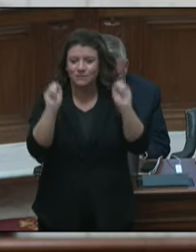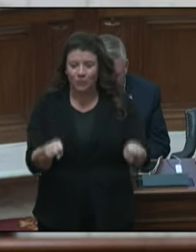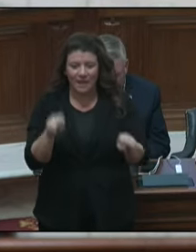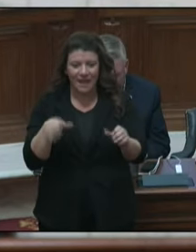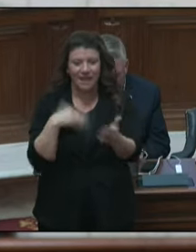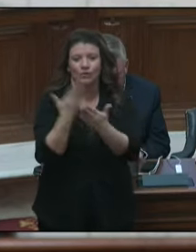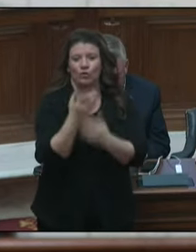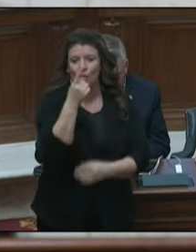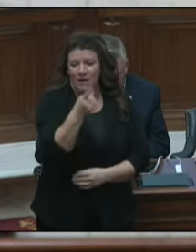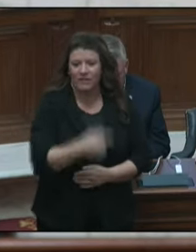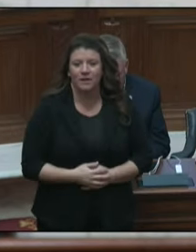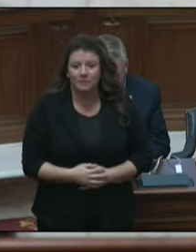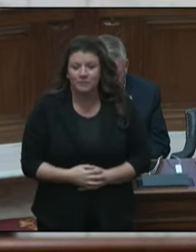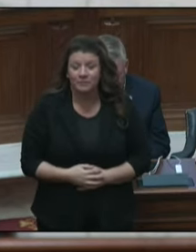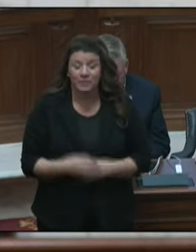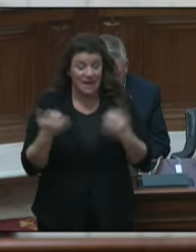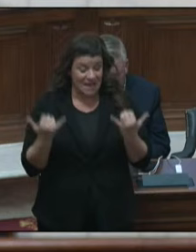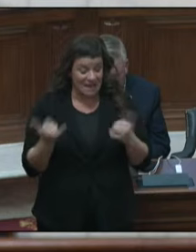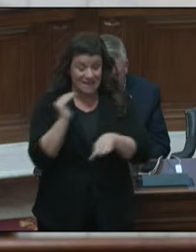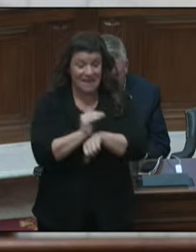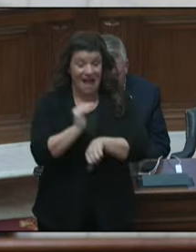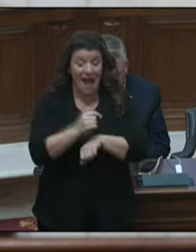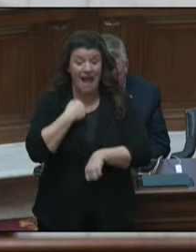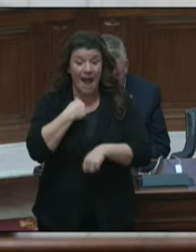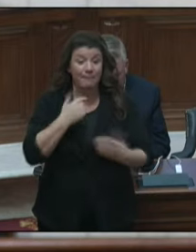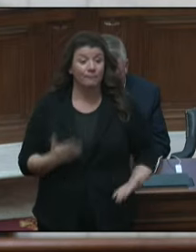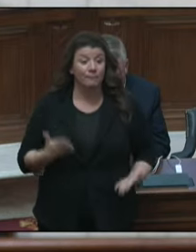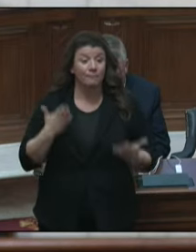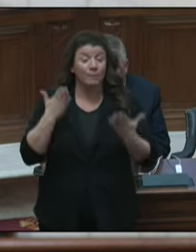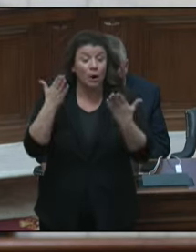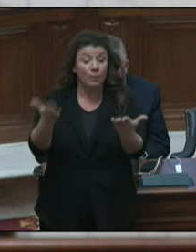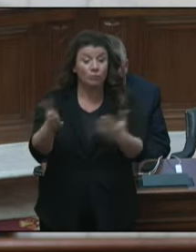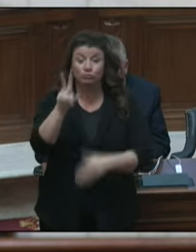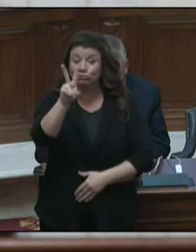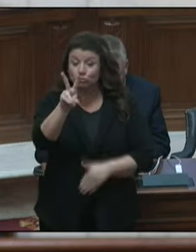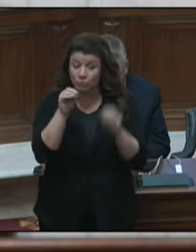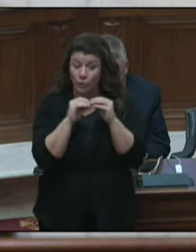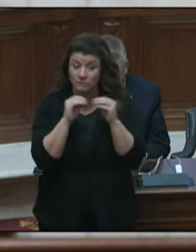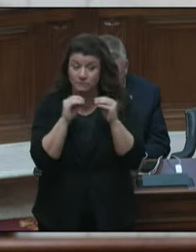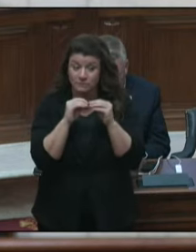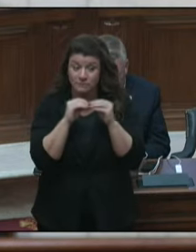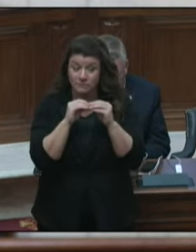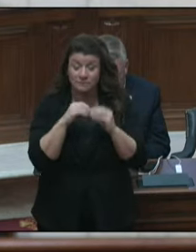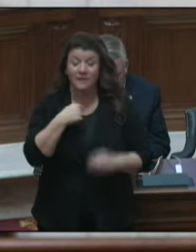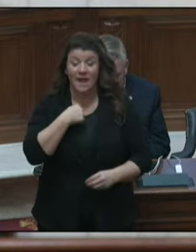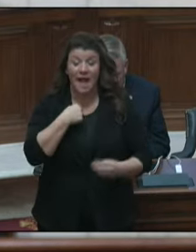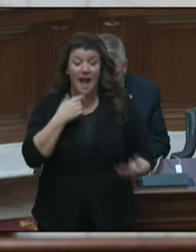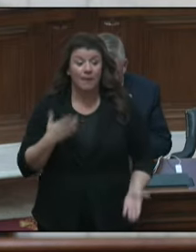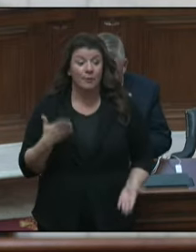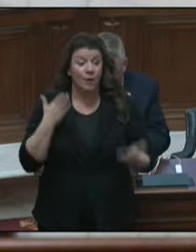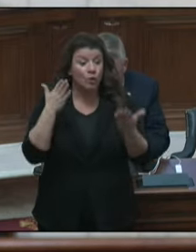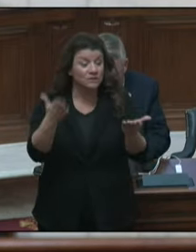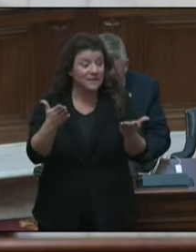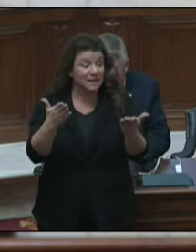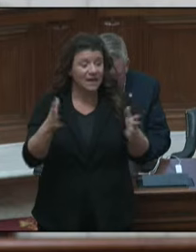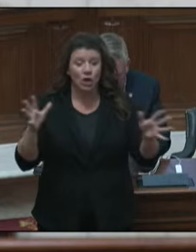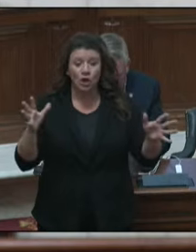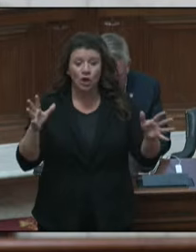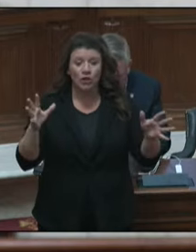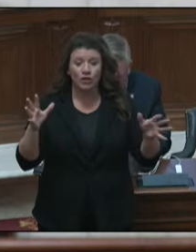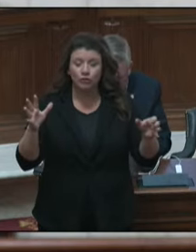there. Tonight I'm proposing two more. I'm proposing the